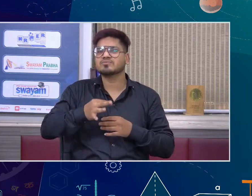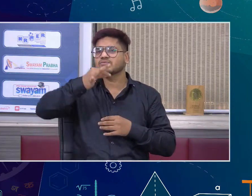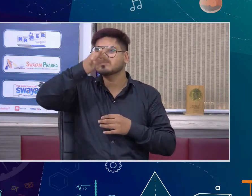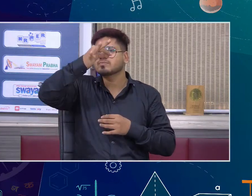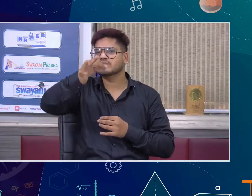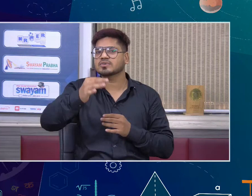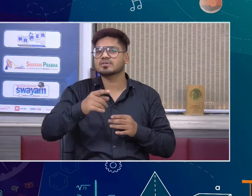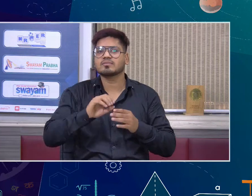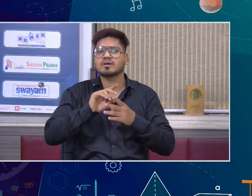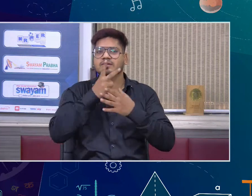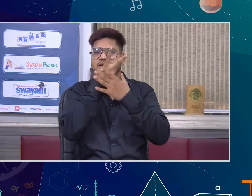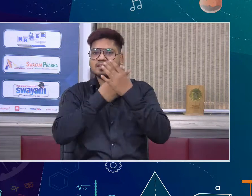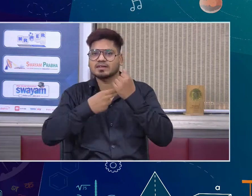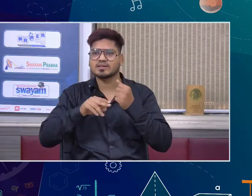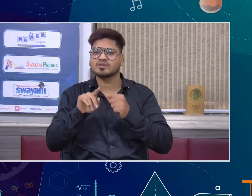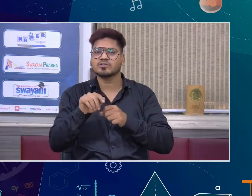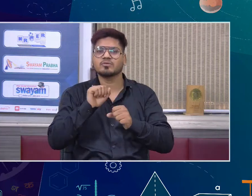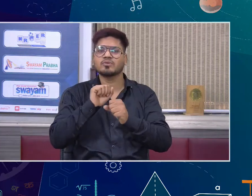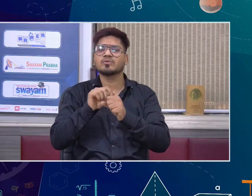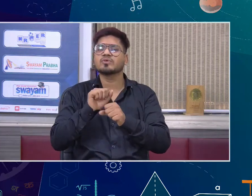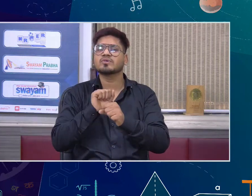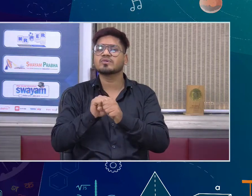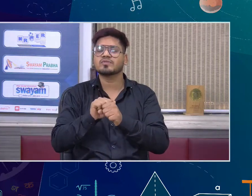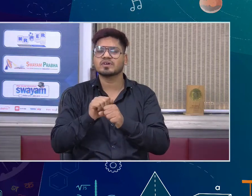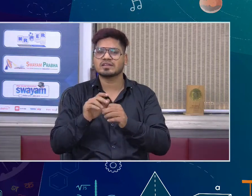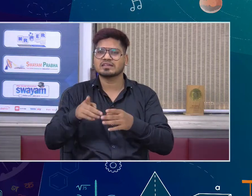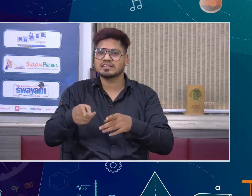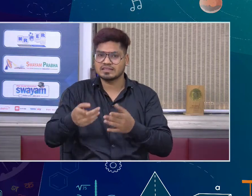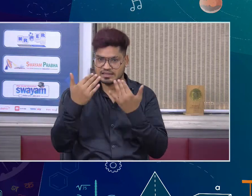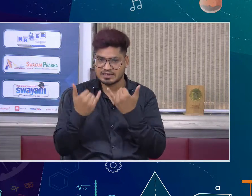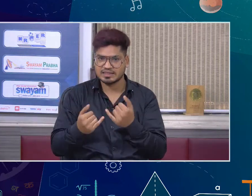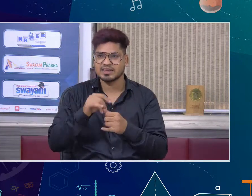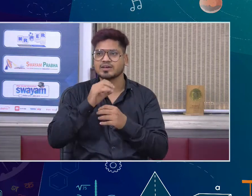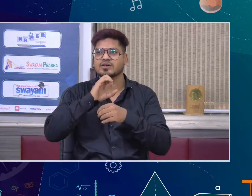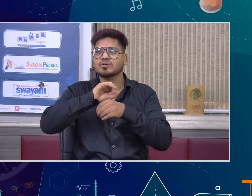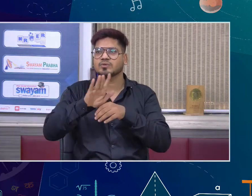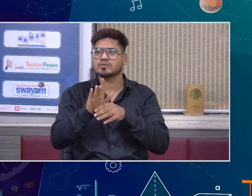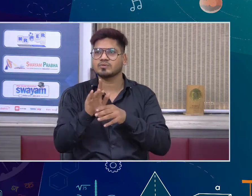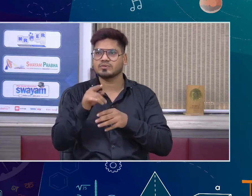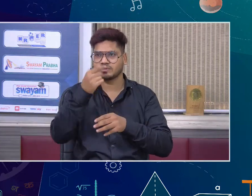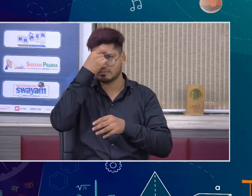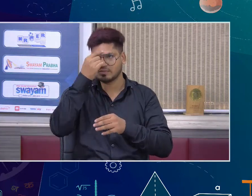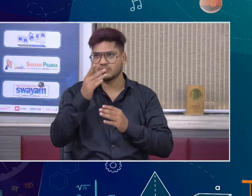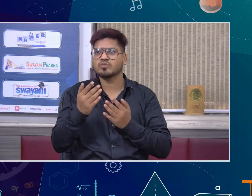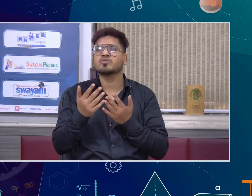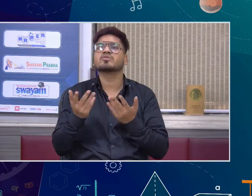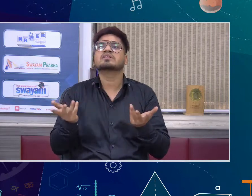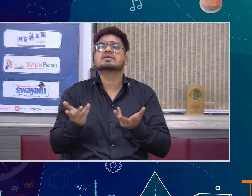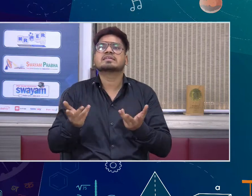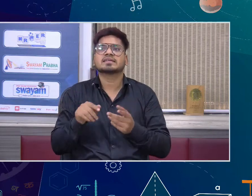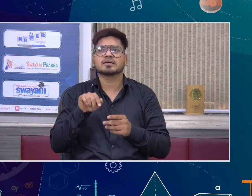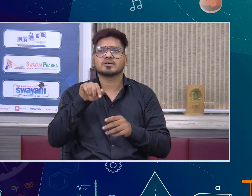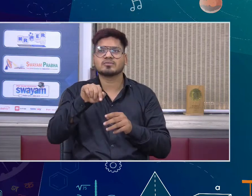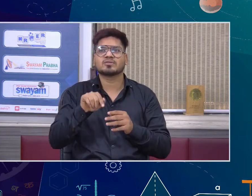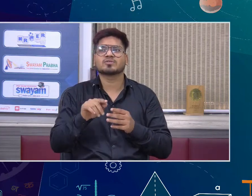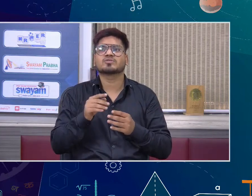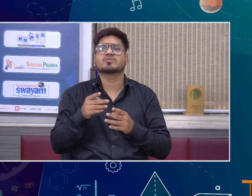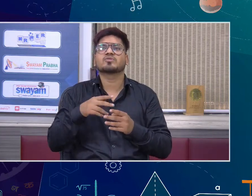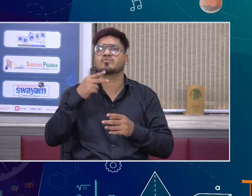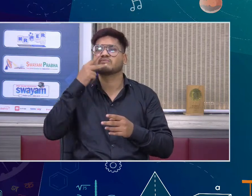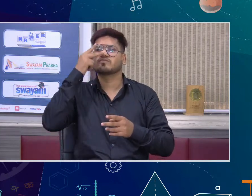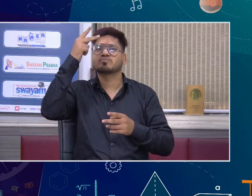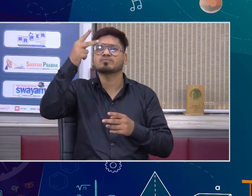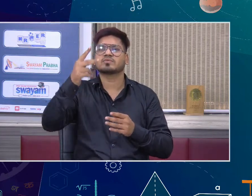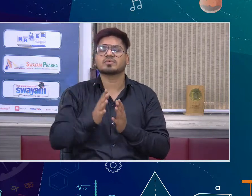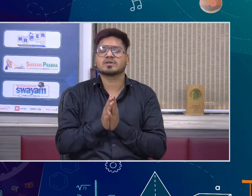setup, and because we don't know that when is COVID-19 going to go, what is it going to look like, the